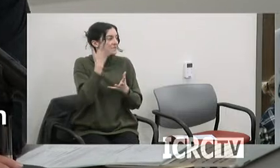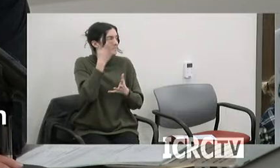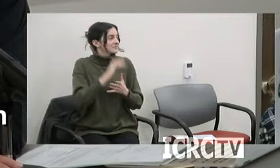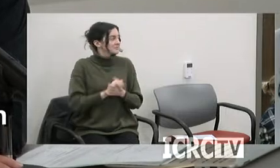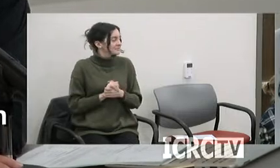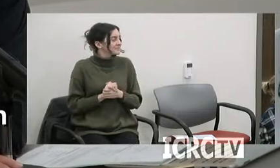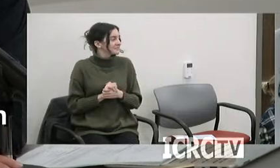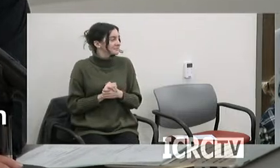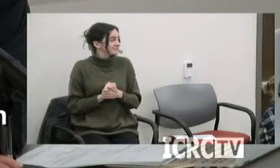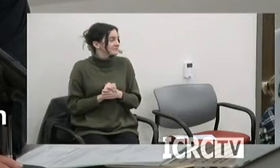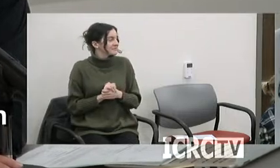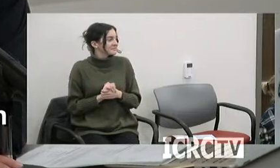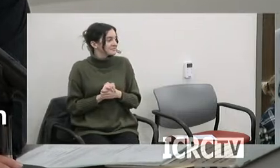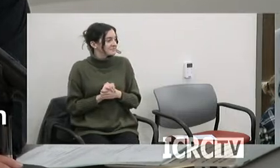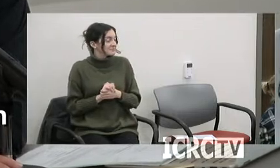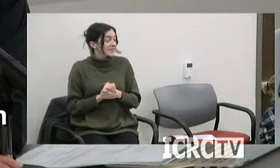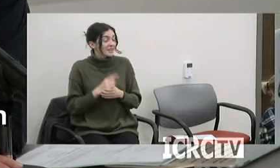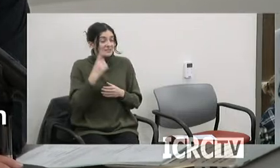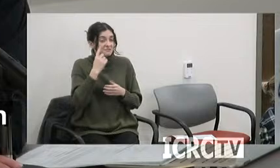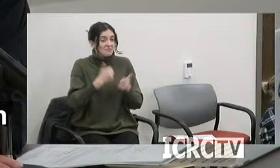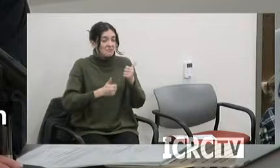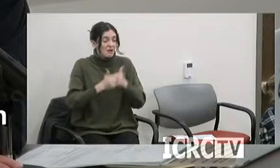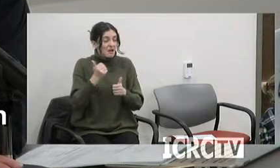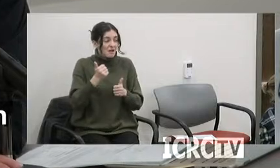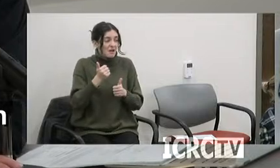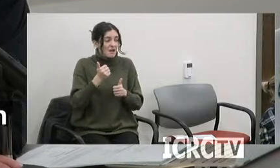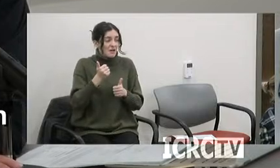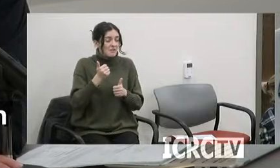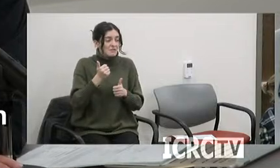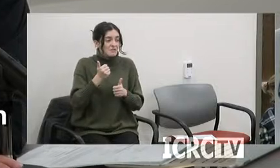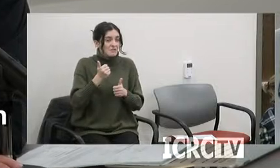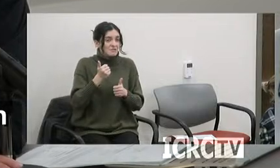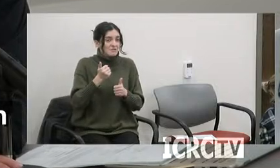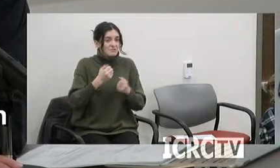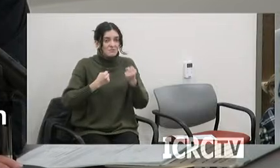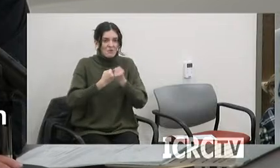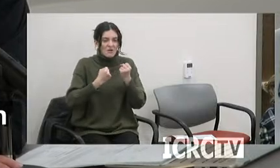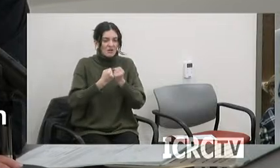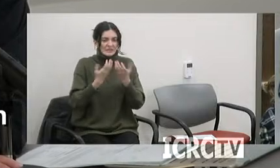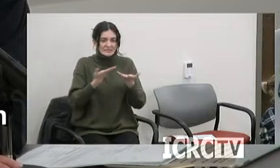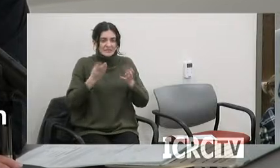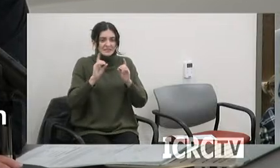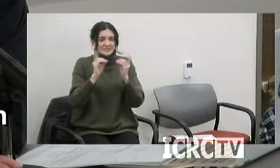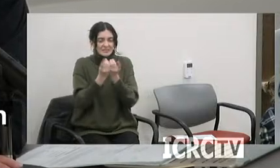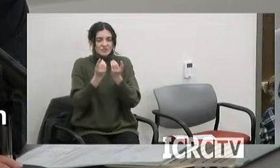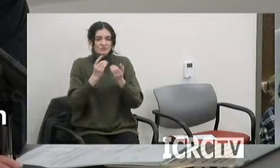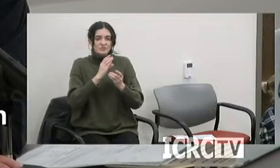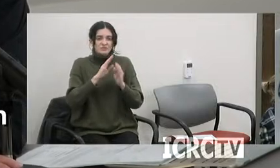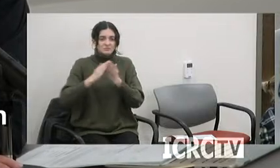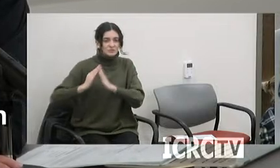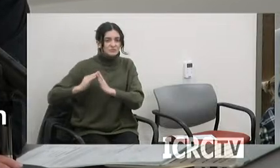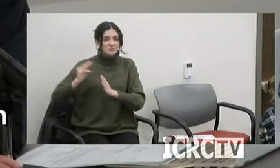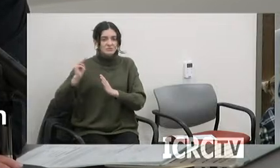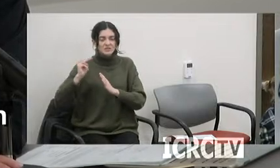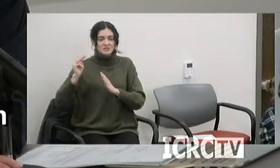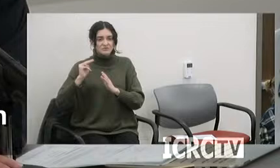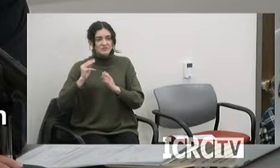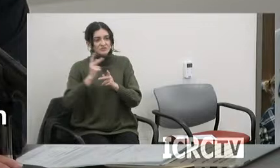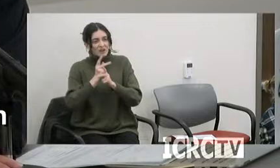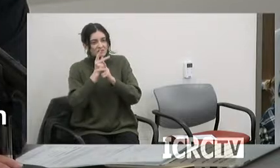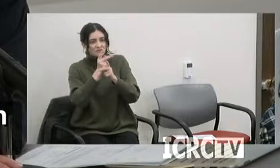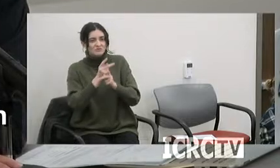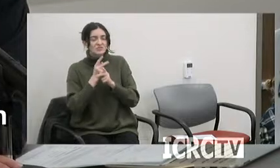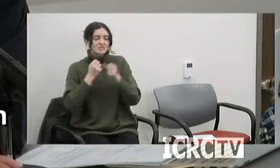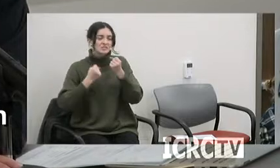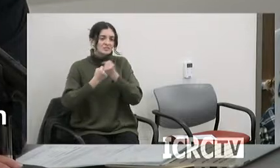of all is that you are a huge supporter of this district, this community. You're thoughtful, you have humor,